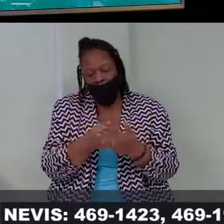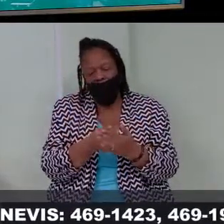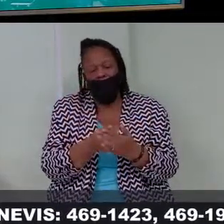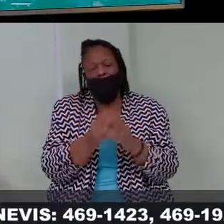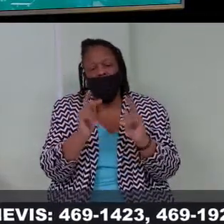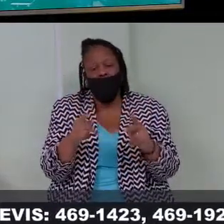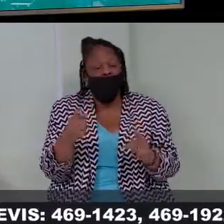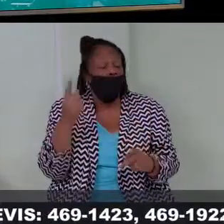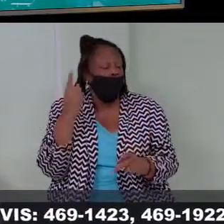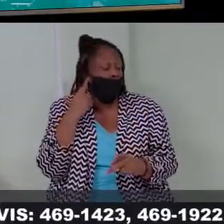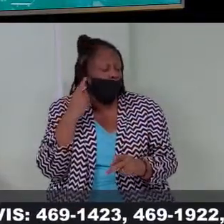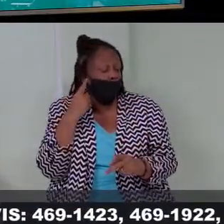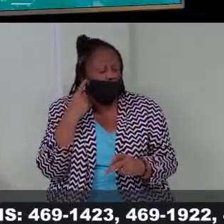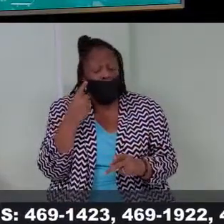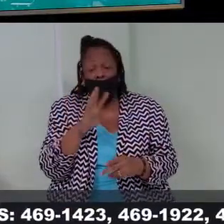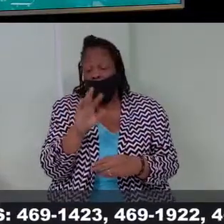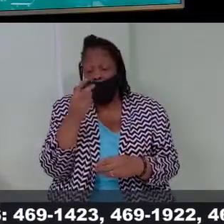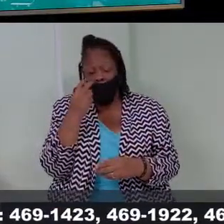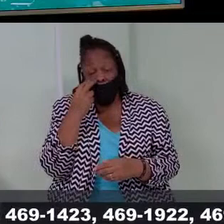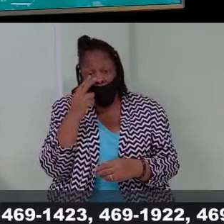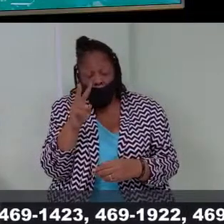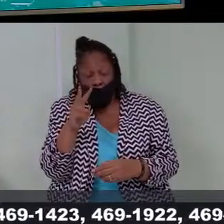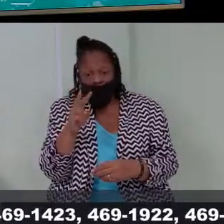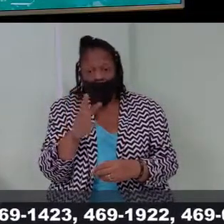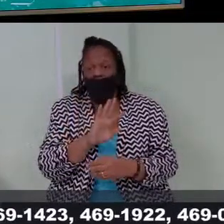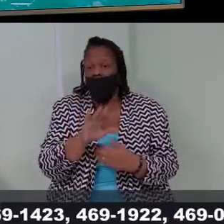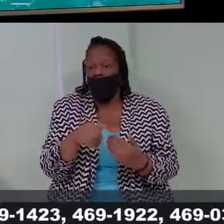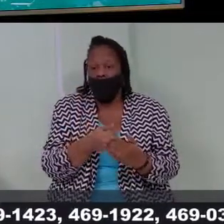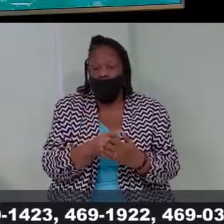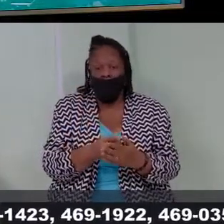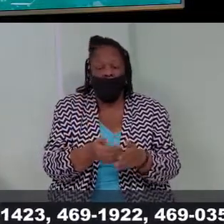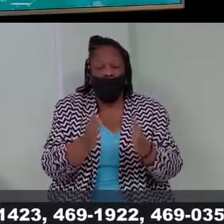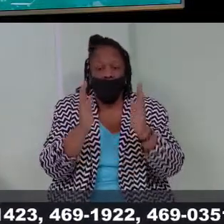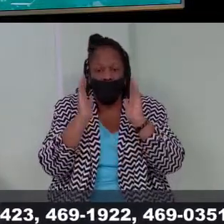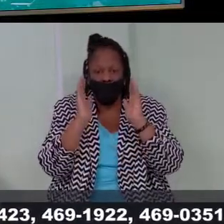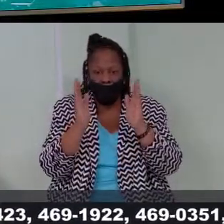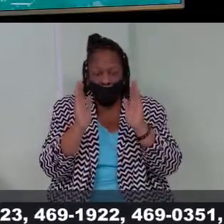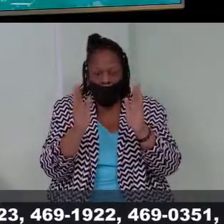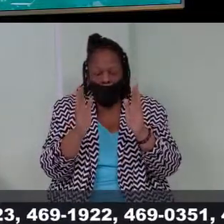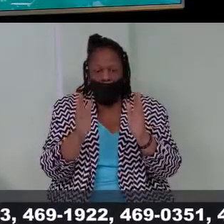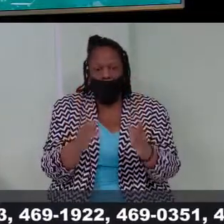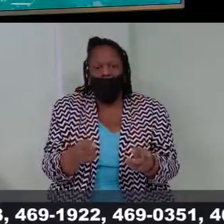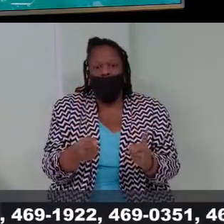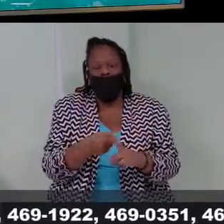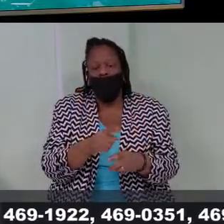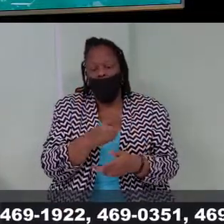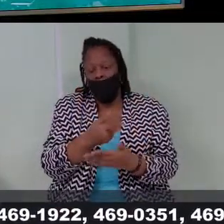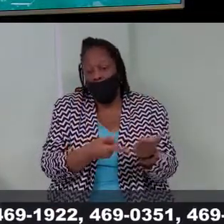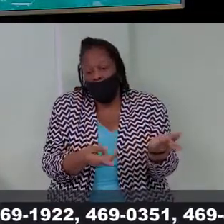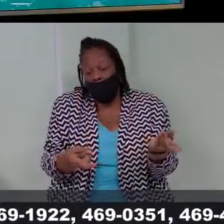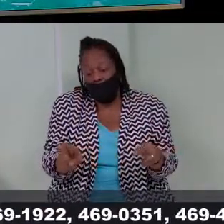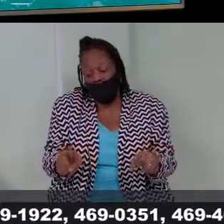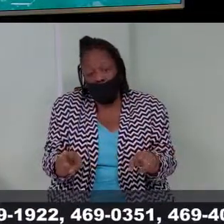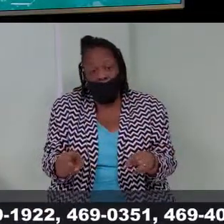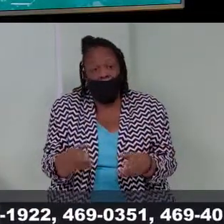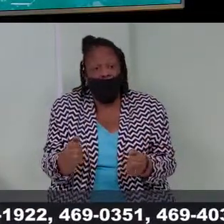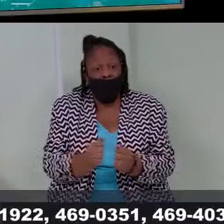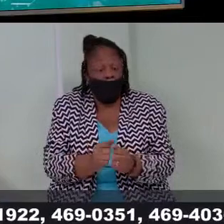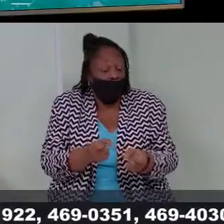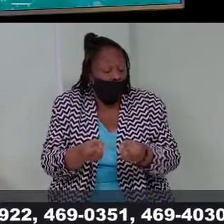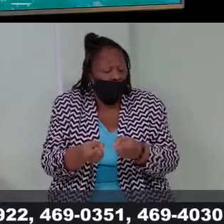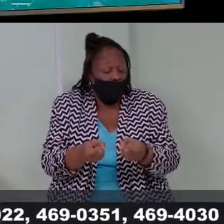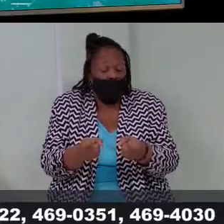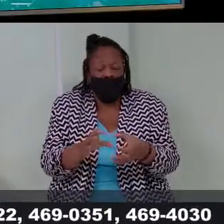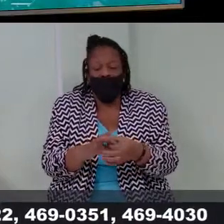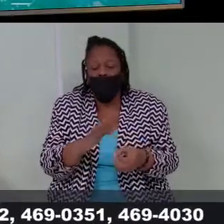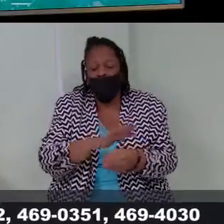listeners. We thank all of you who continue to be vigilant, to pay attention to what is happening with the management